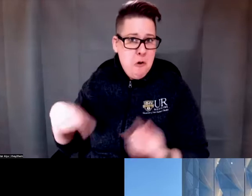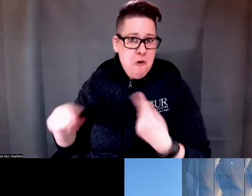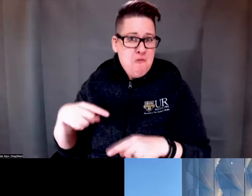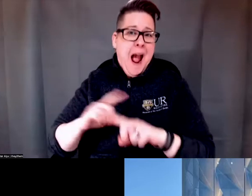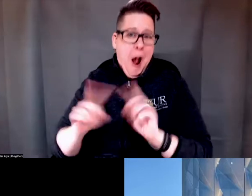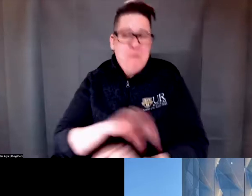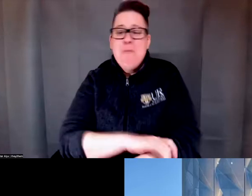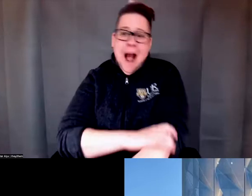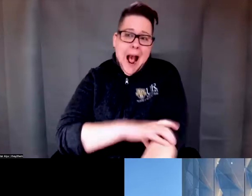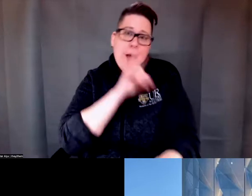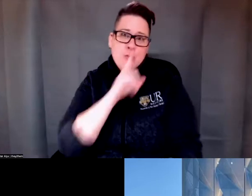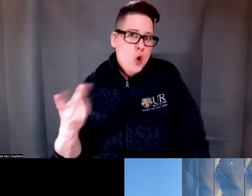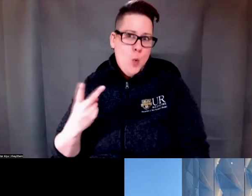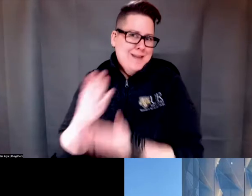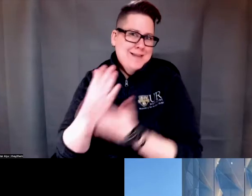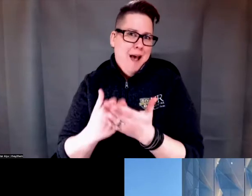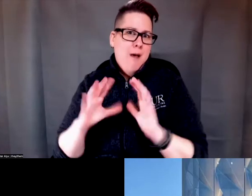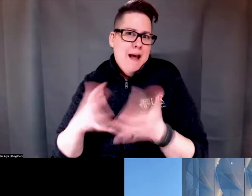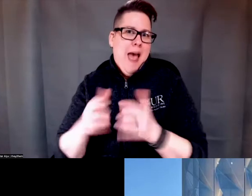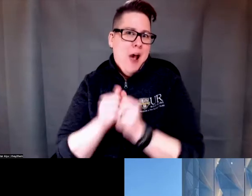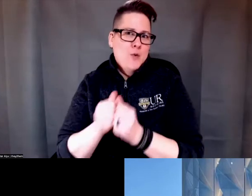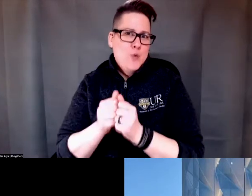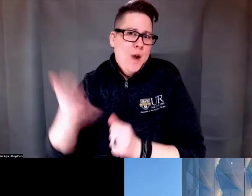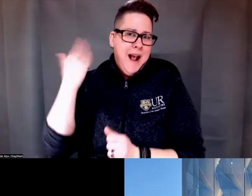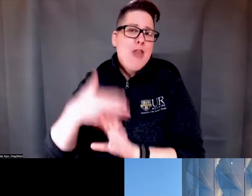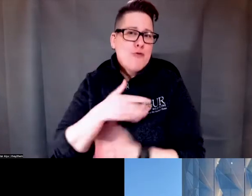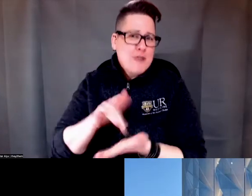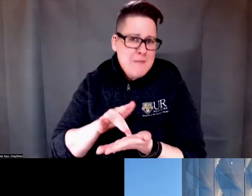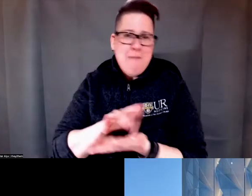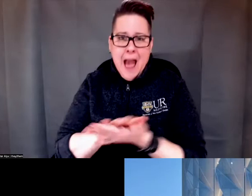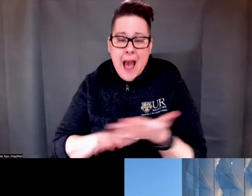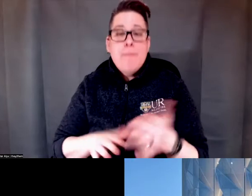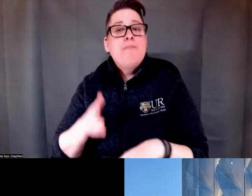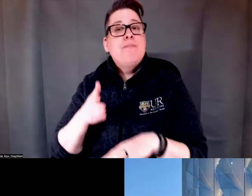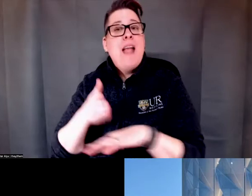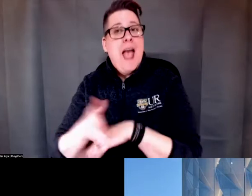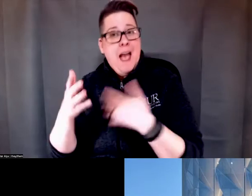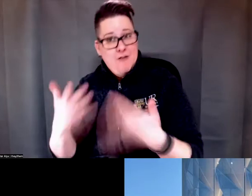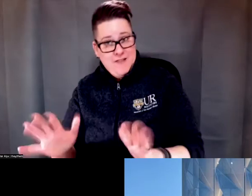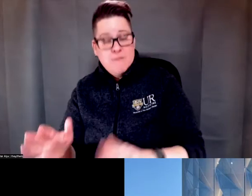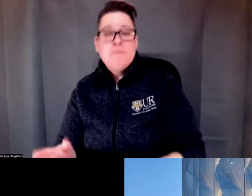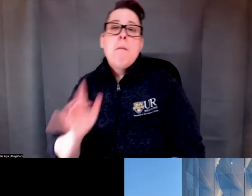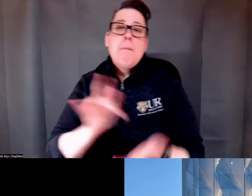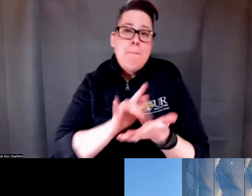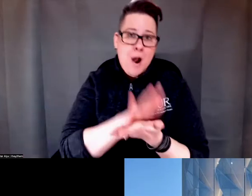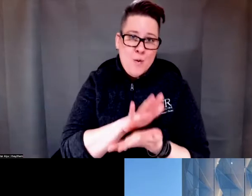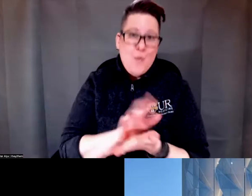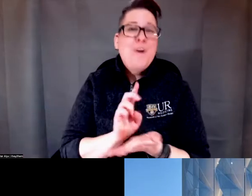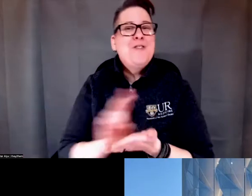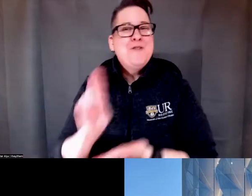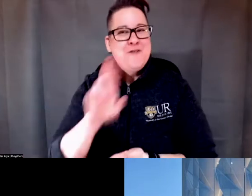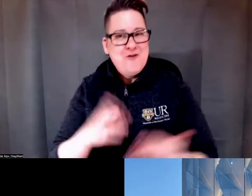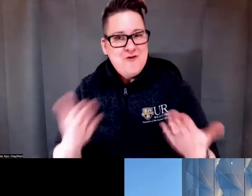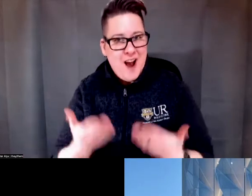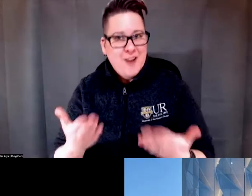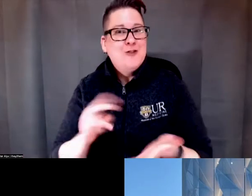I'm sure that we were in some classes together as pre-meds. And after Cornell, she went to medical school at University of Rochester. So this